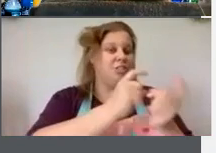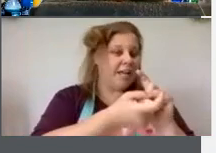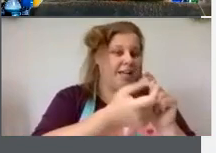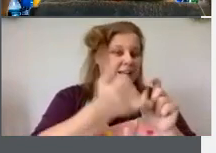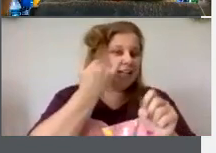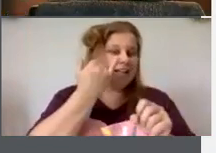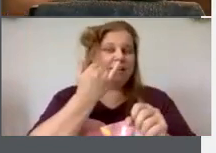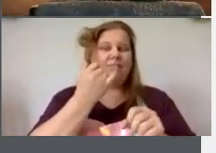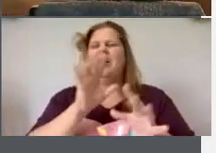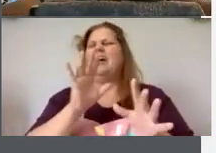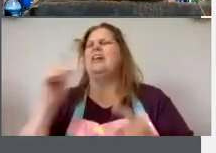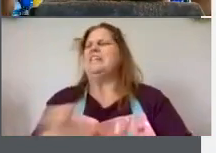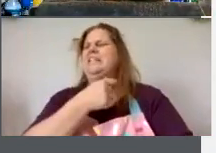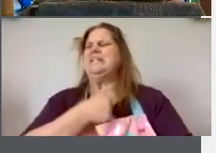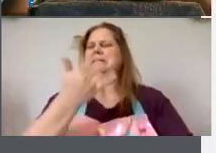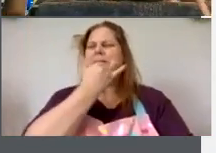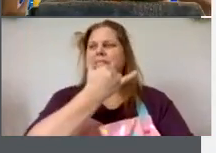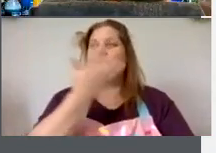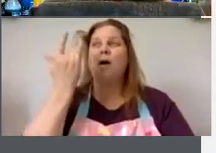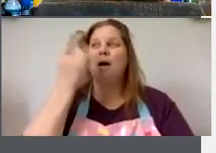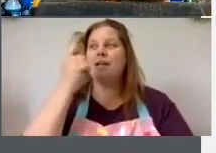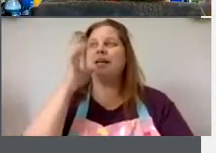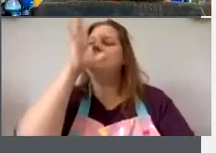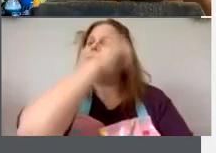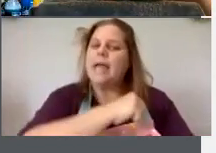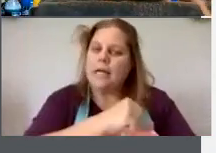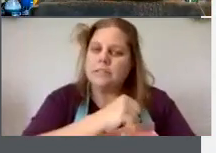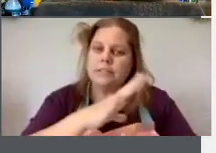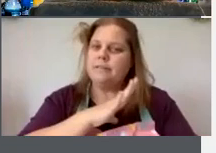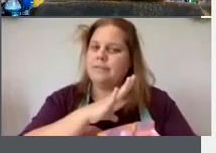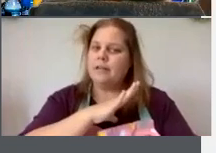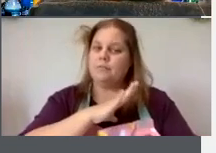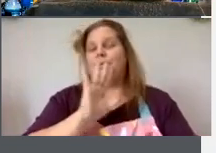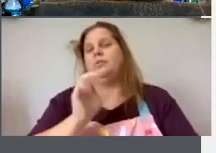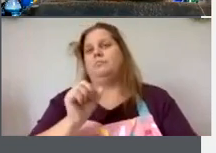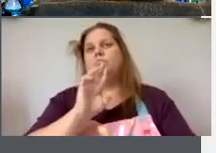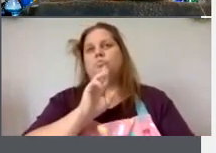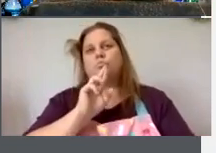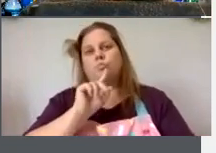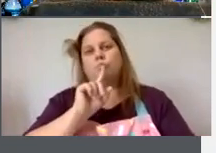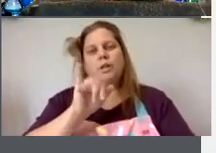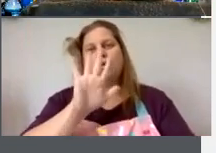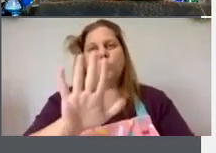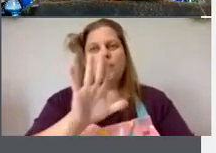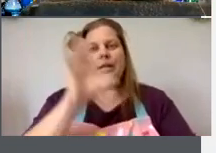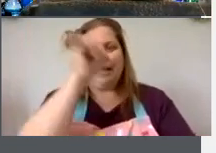thought, because this is just a guess. I'm guessing, or you're guessing. All right.